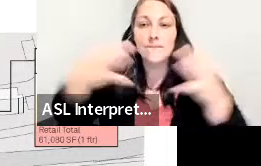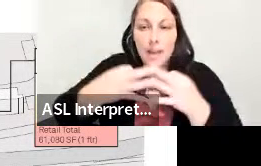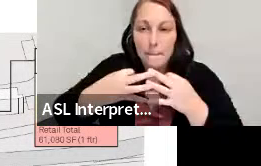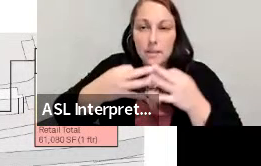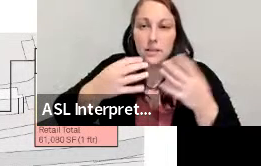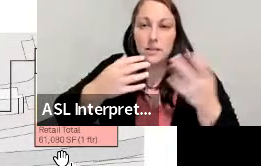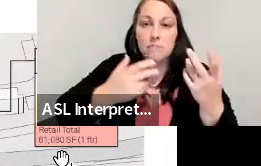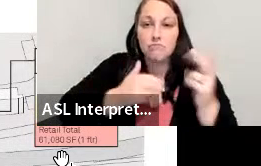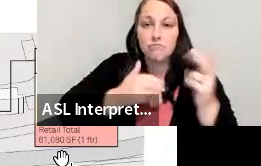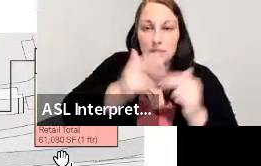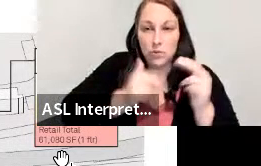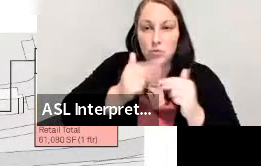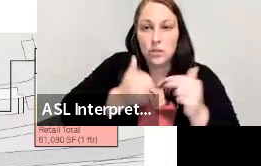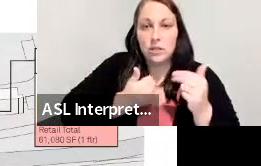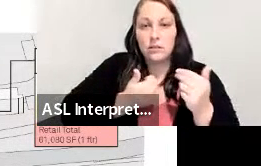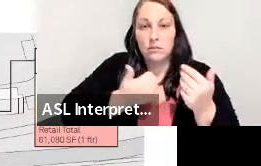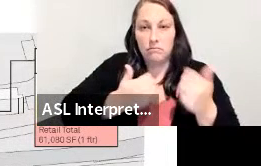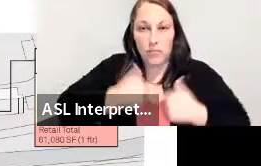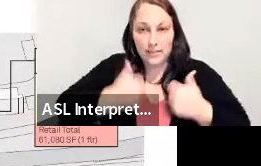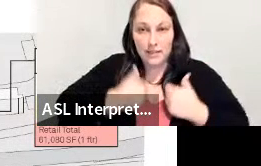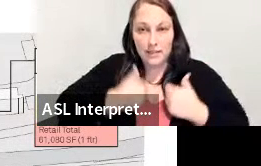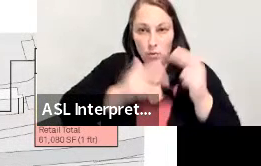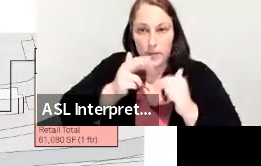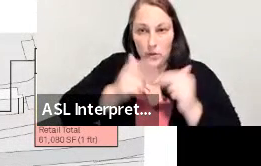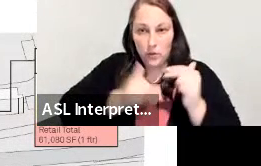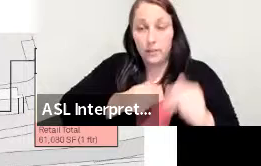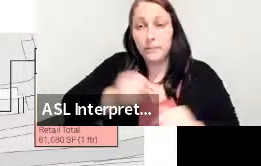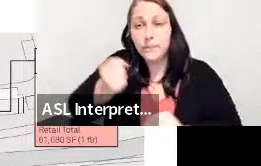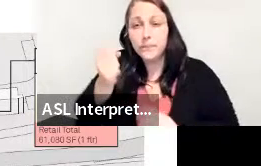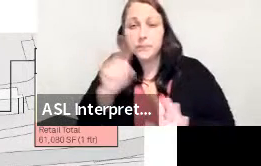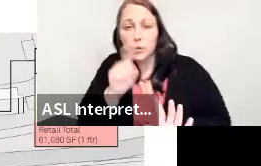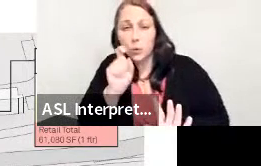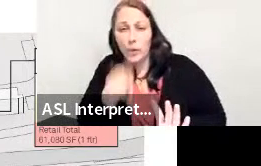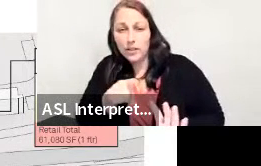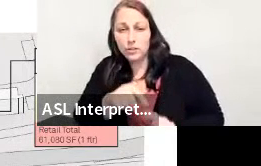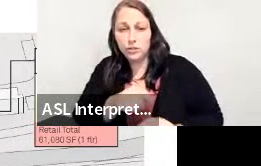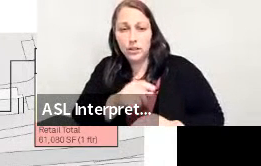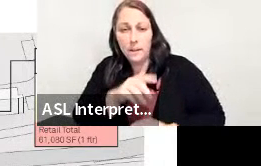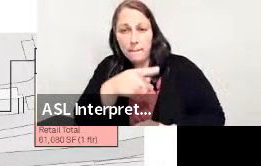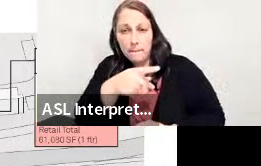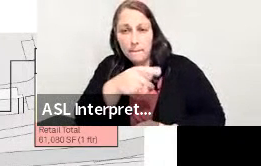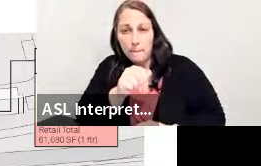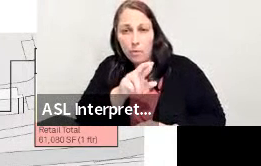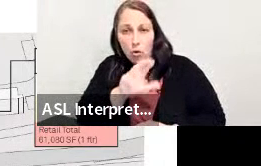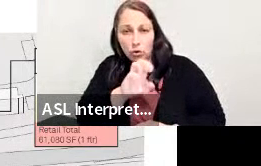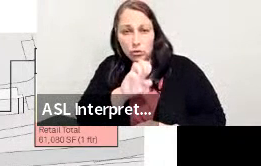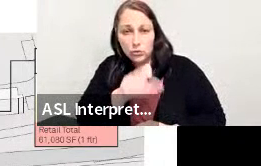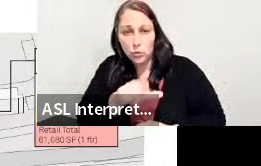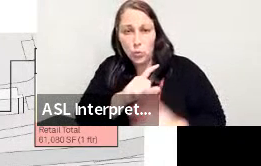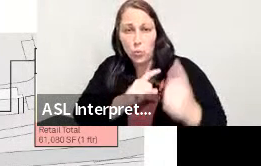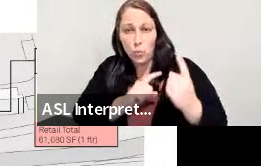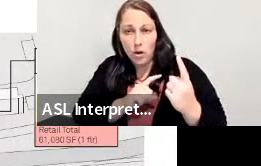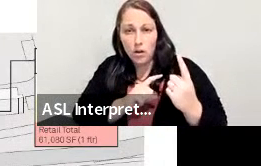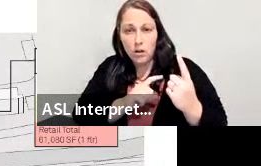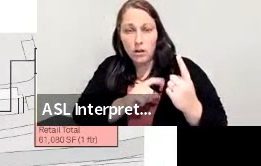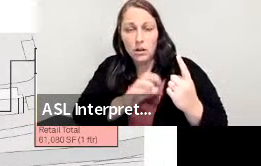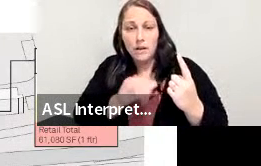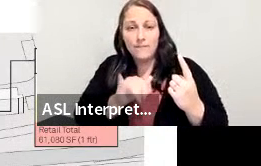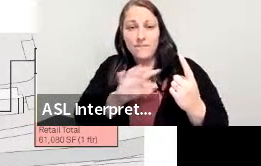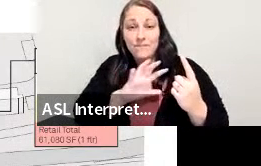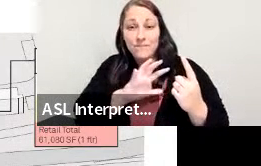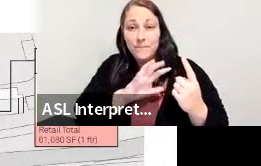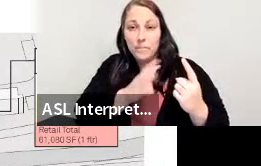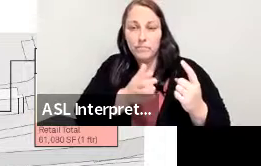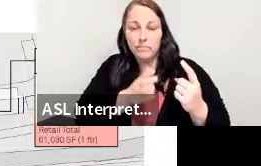1 that's between 5th and 6th, that is the current Union Market parking lot, isn't it? That's right.